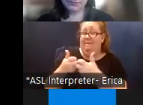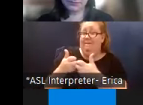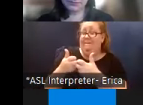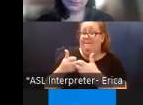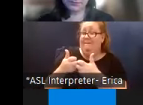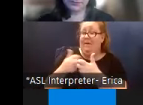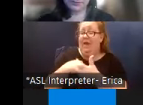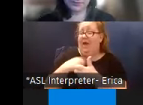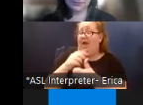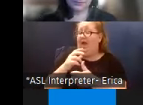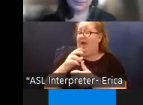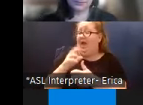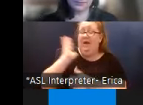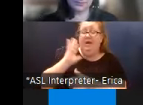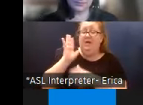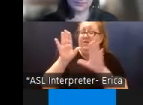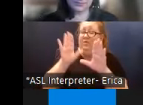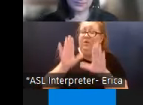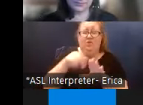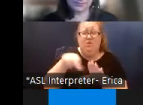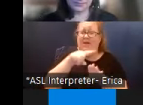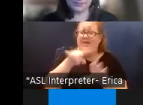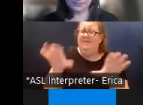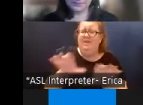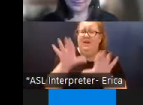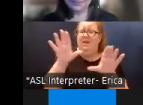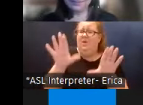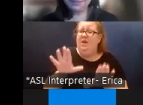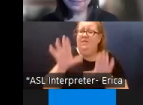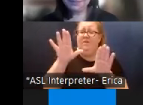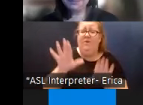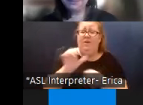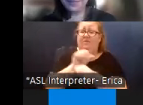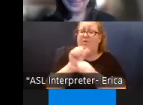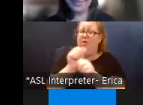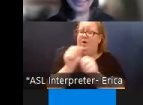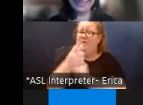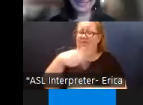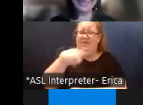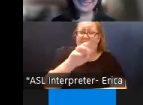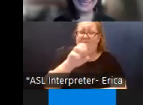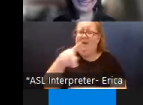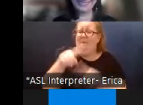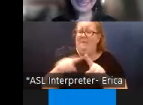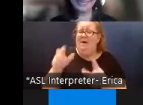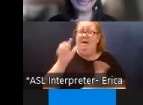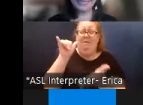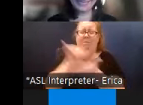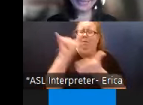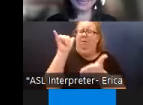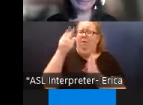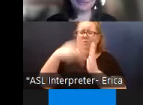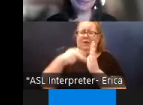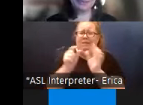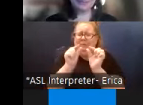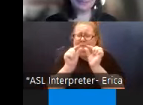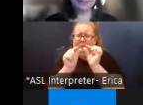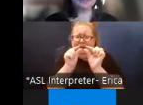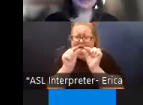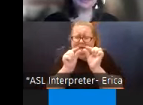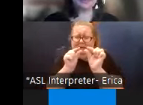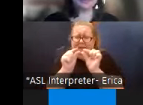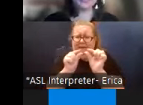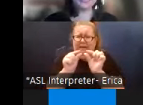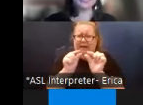wonderful, wonderful work with these maps, but you can't read them. They're so tiny. And it's all the little